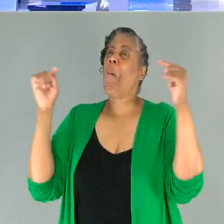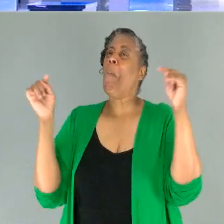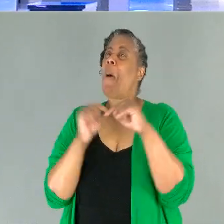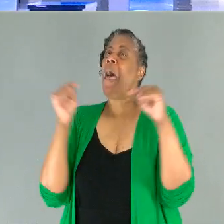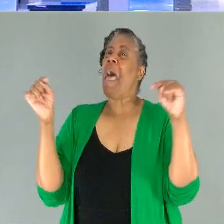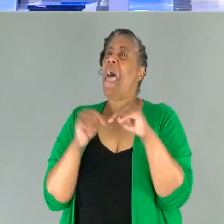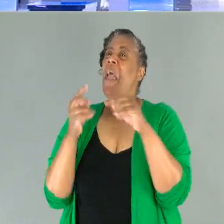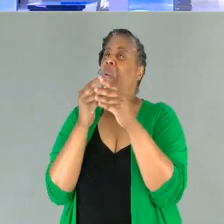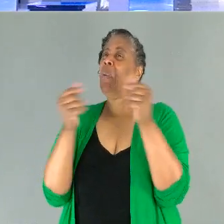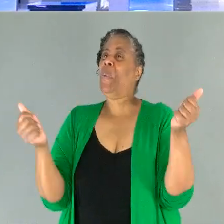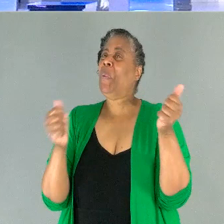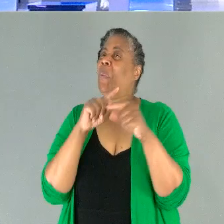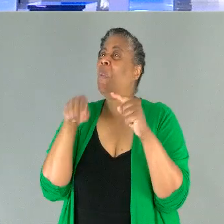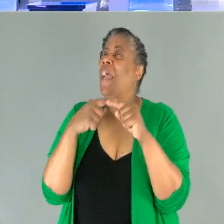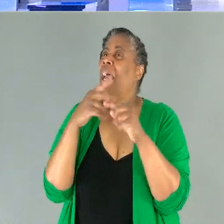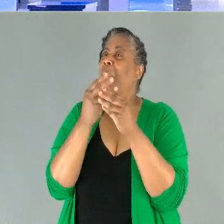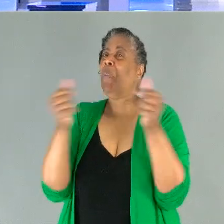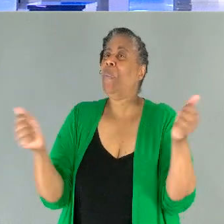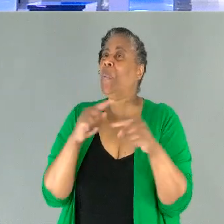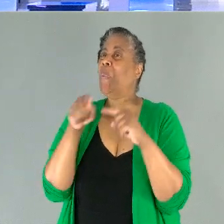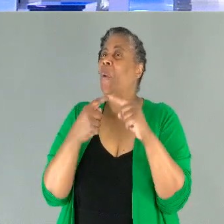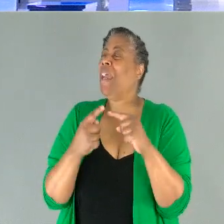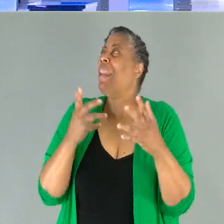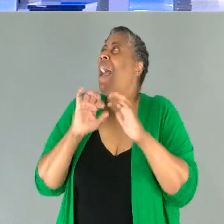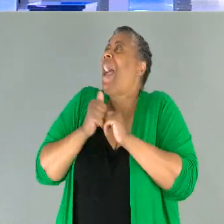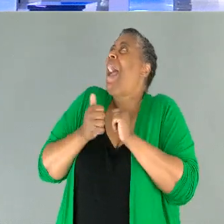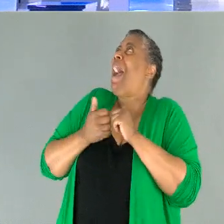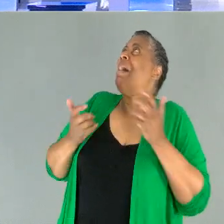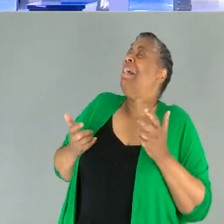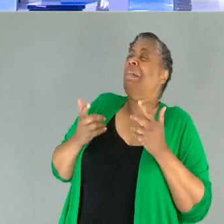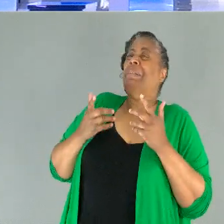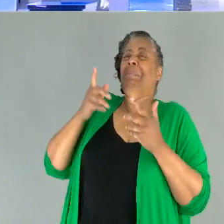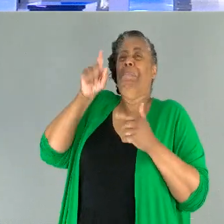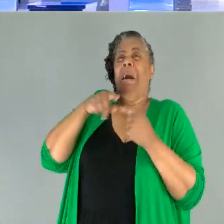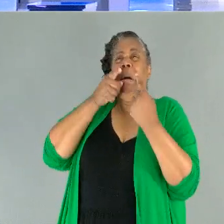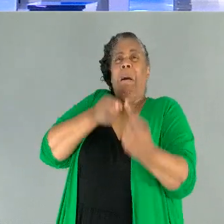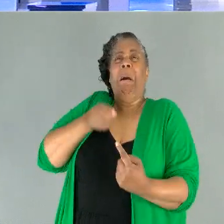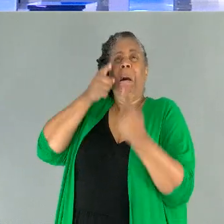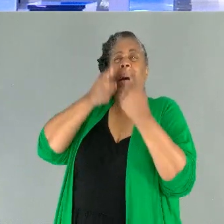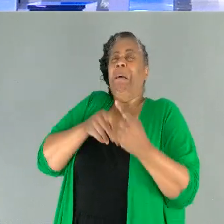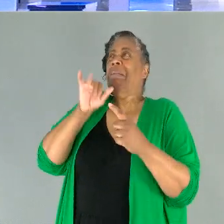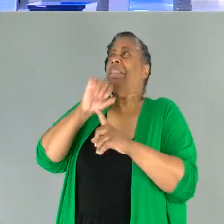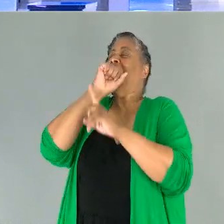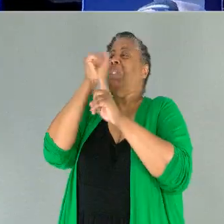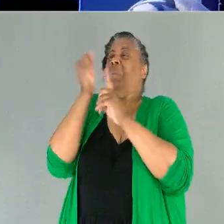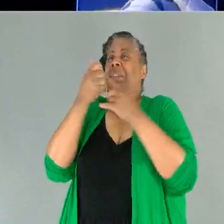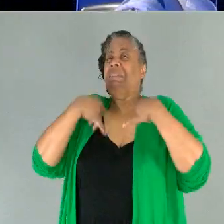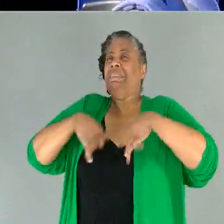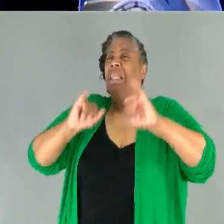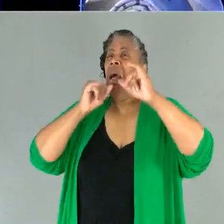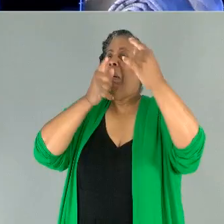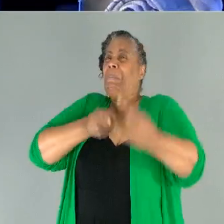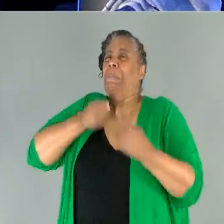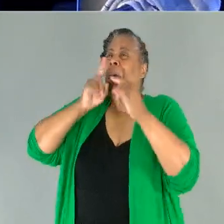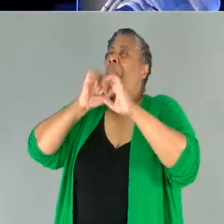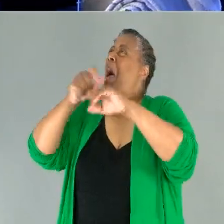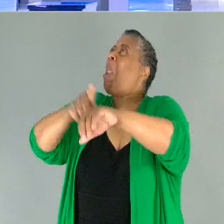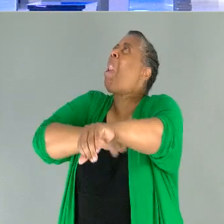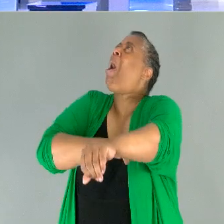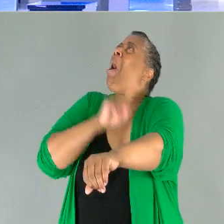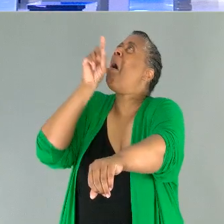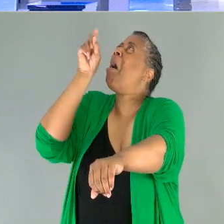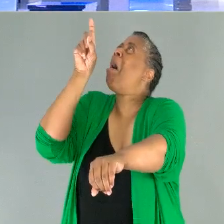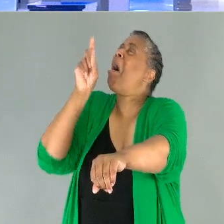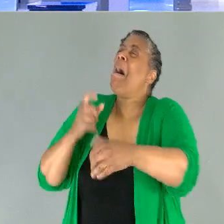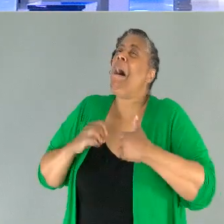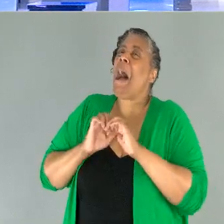be? How long am I going to have to toil in this situation? How long? And many of you